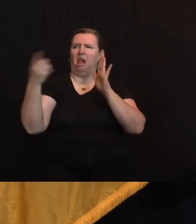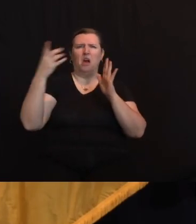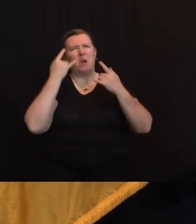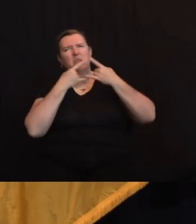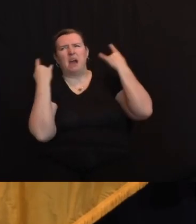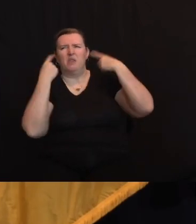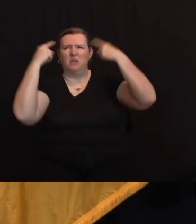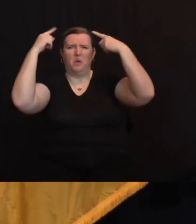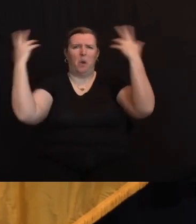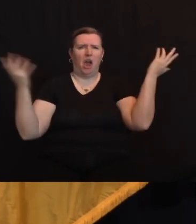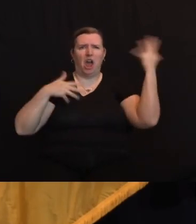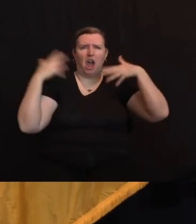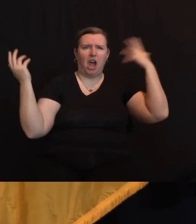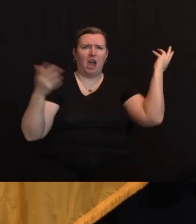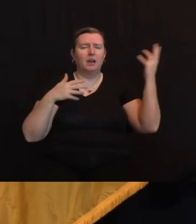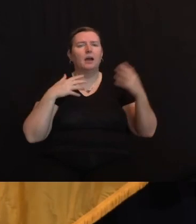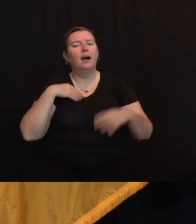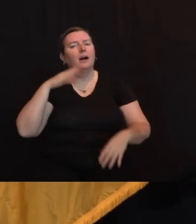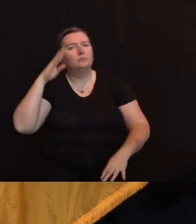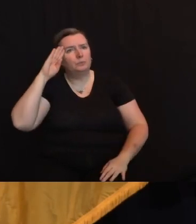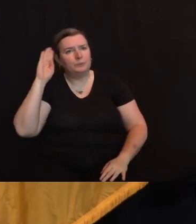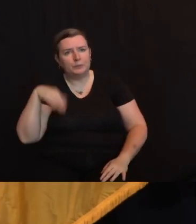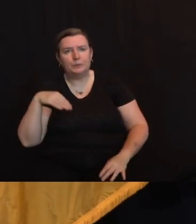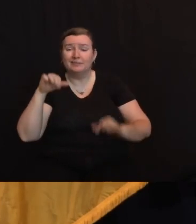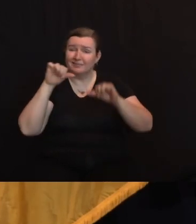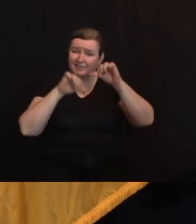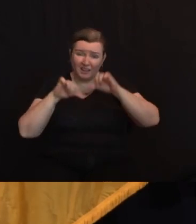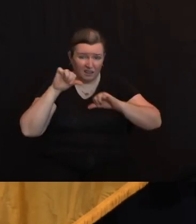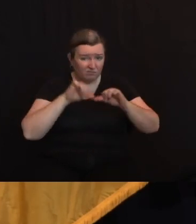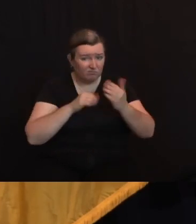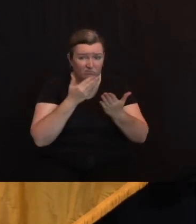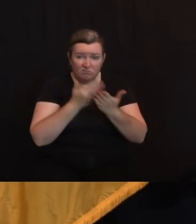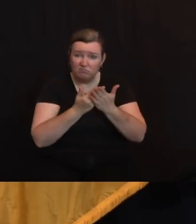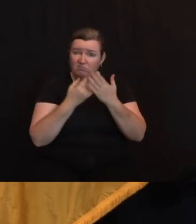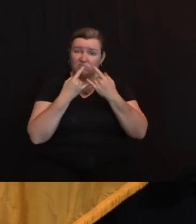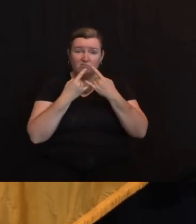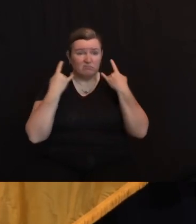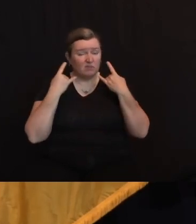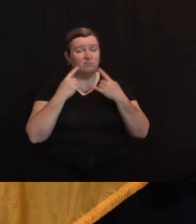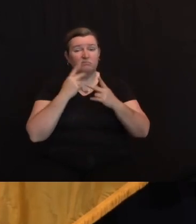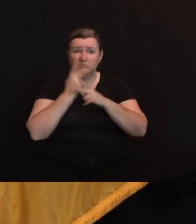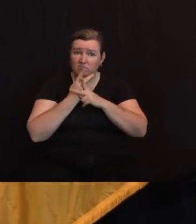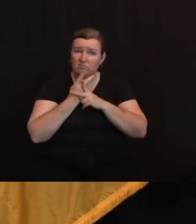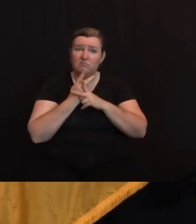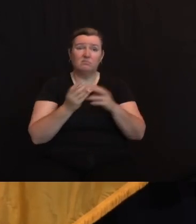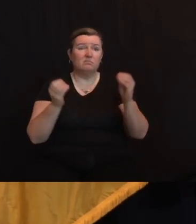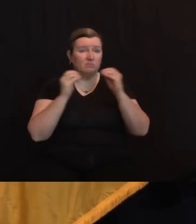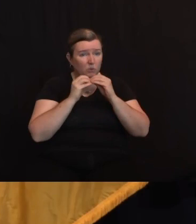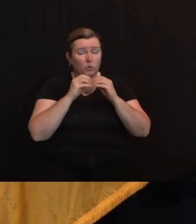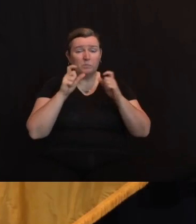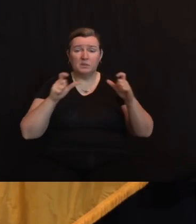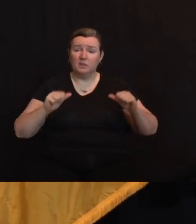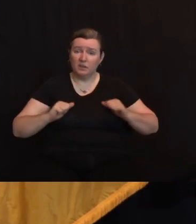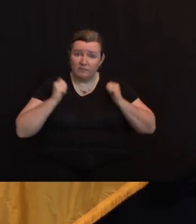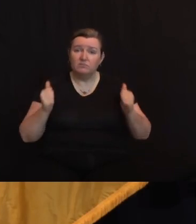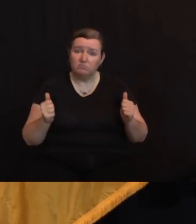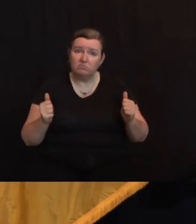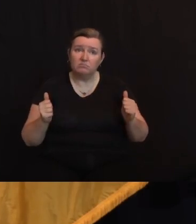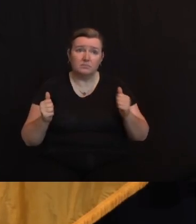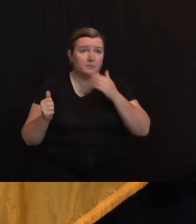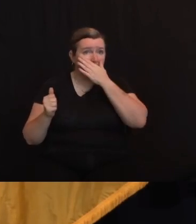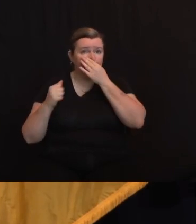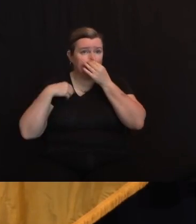we know the science tells us that that keeps more people alive. I wasn't aware, Dustin, of that shift. And by the way,